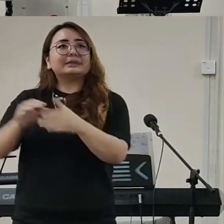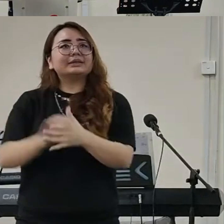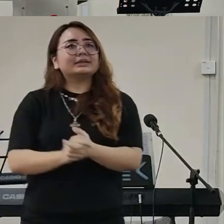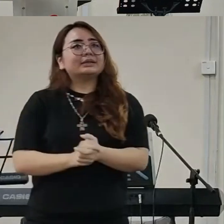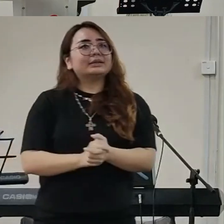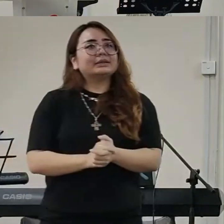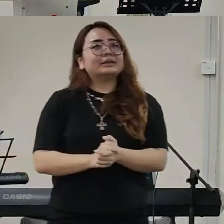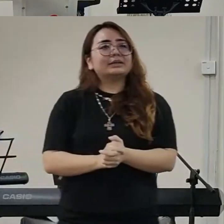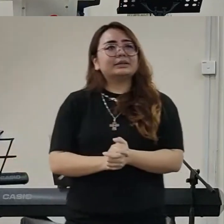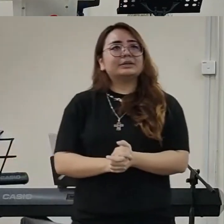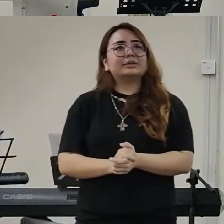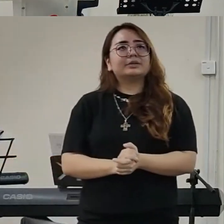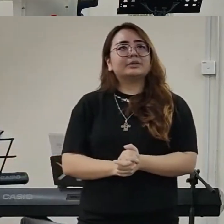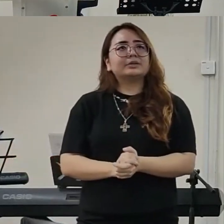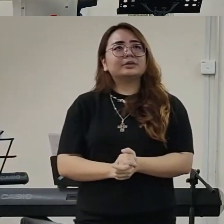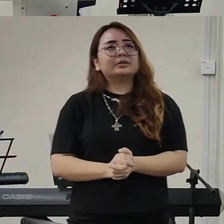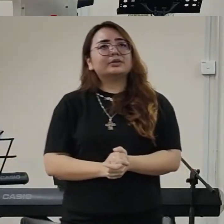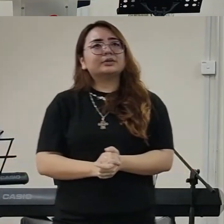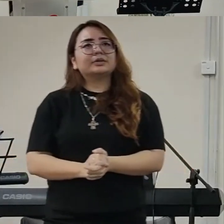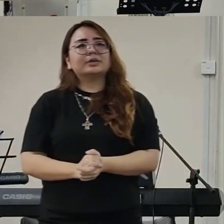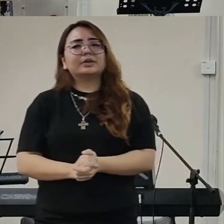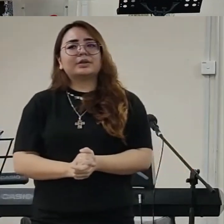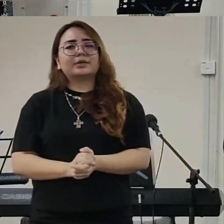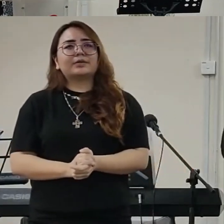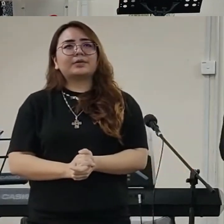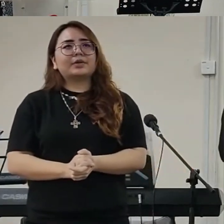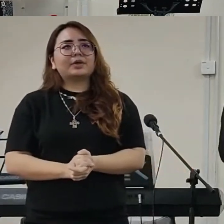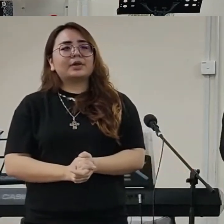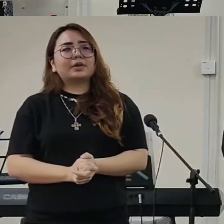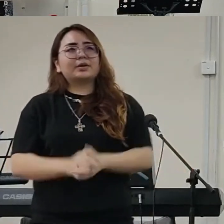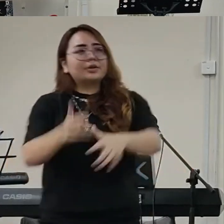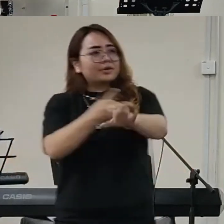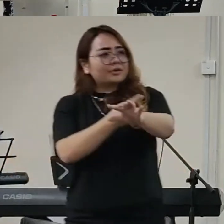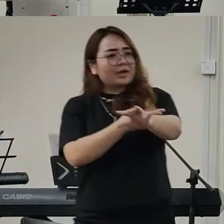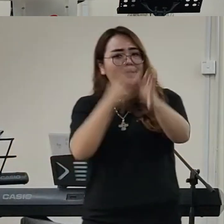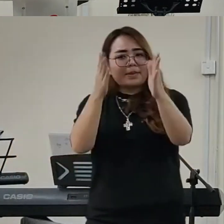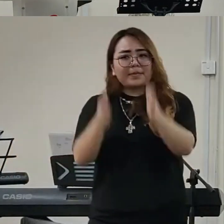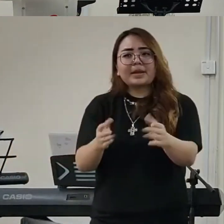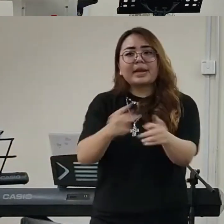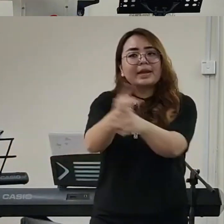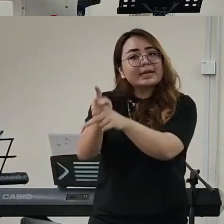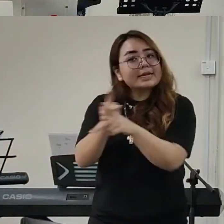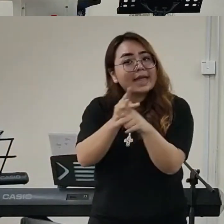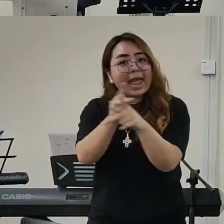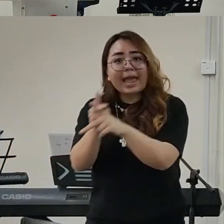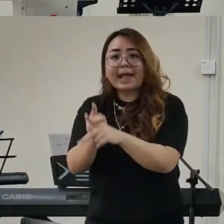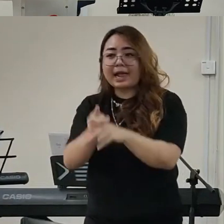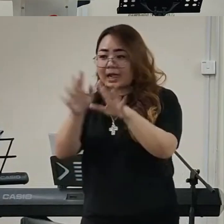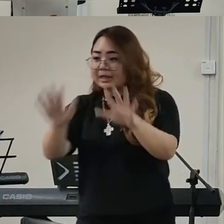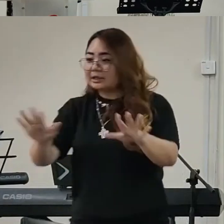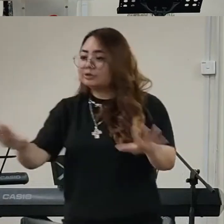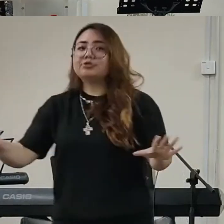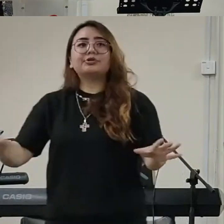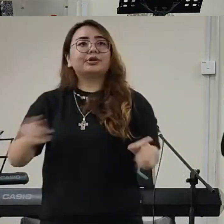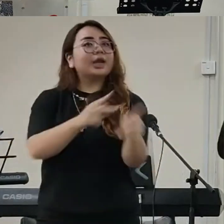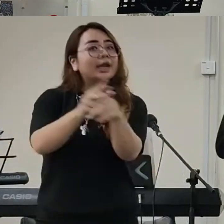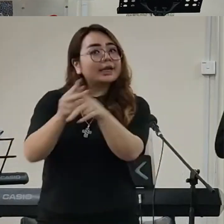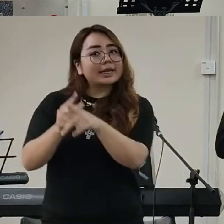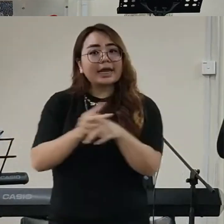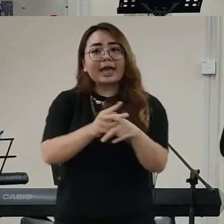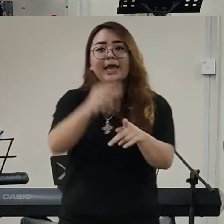leader, you take care of your spiritual children well, you know, but none of us can be compared